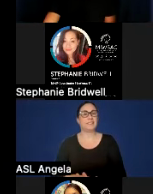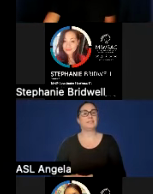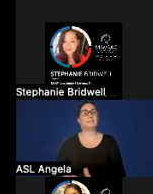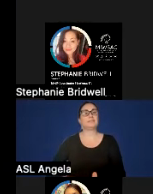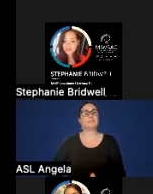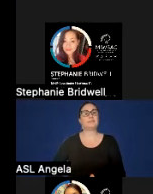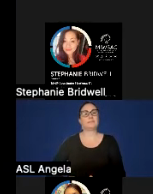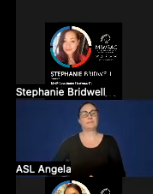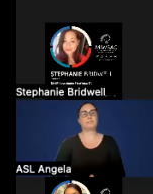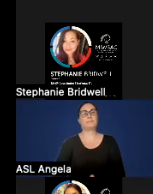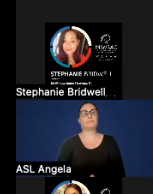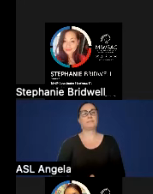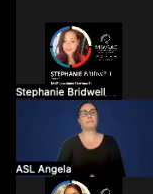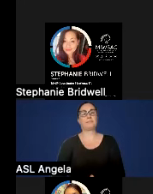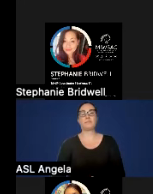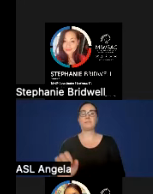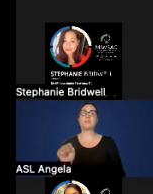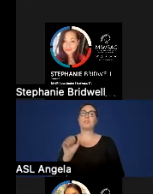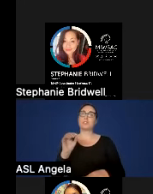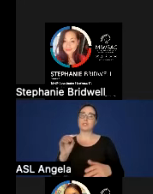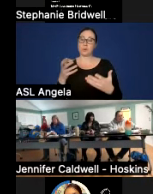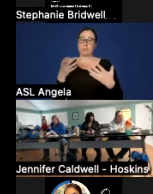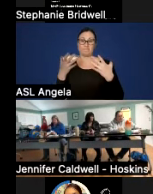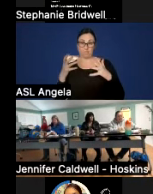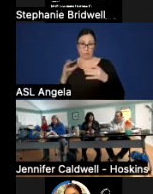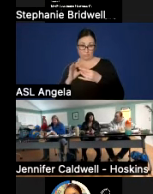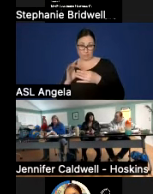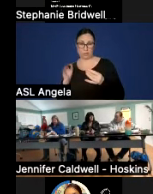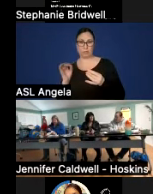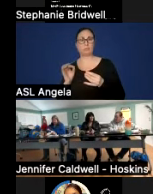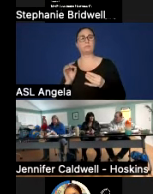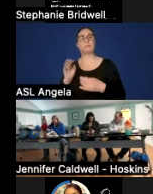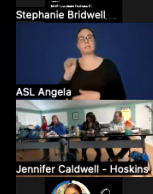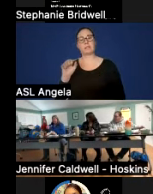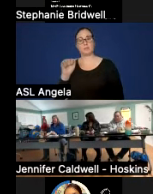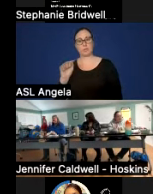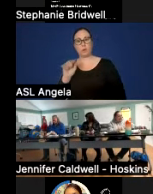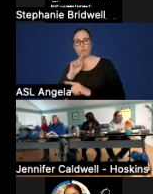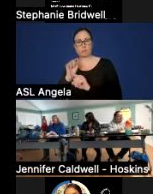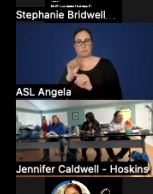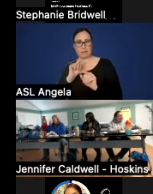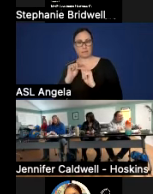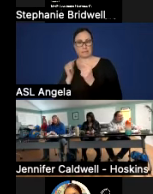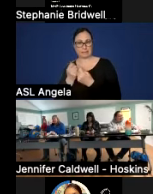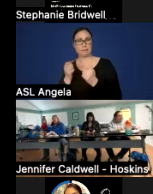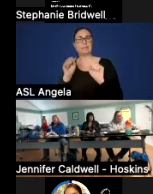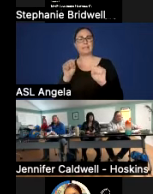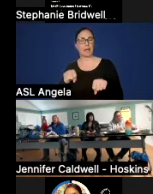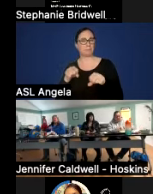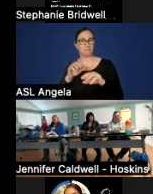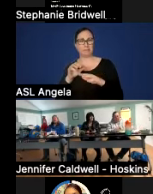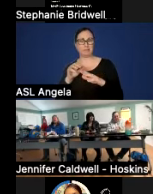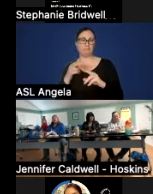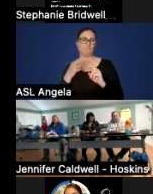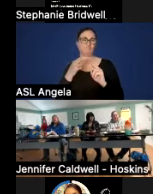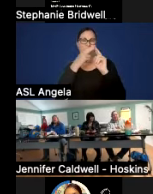And so as I've already alluded to, sexual assault response teams can be called lots of different